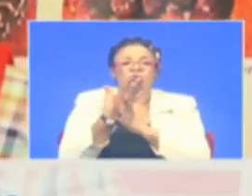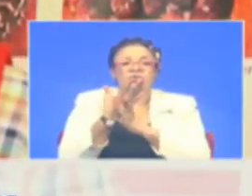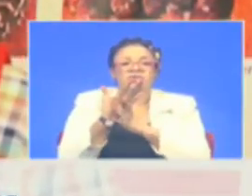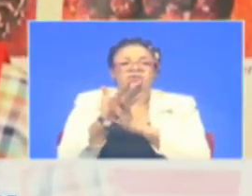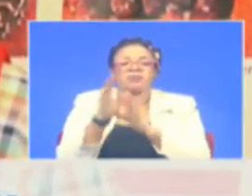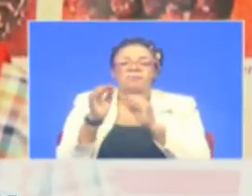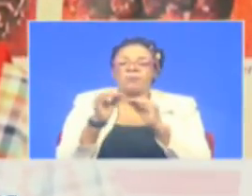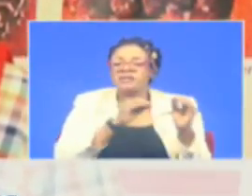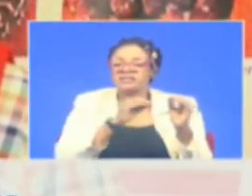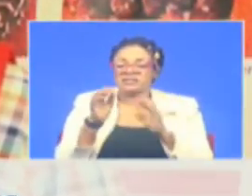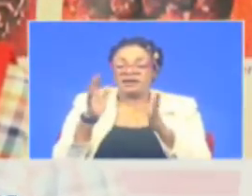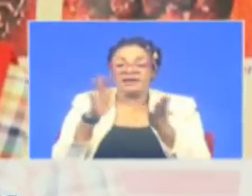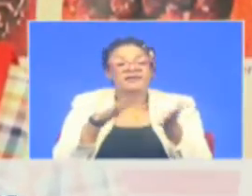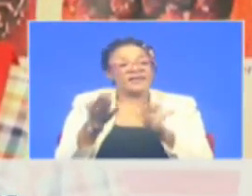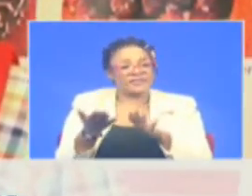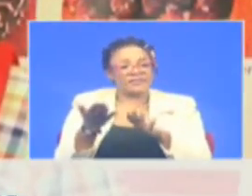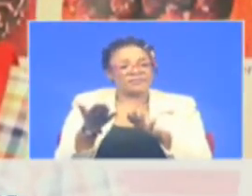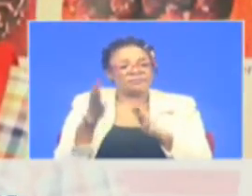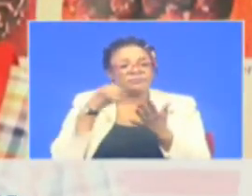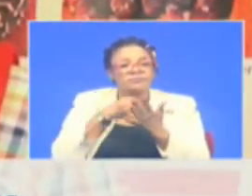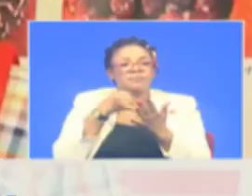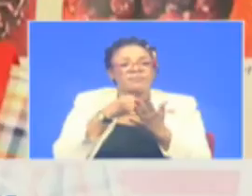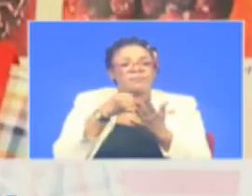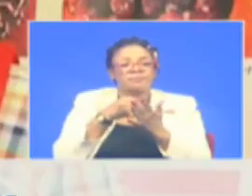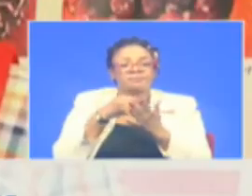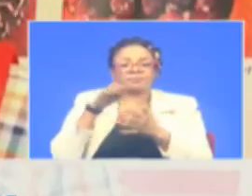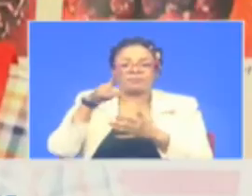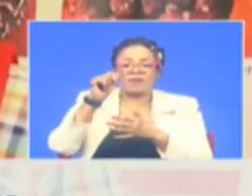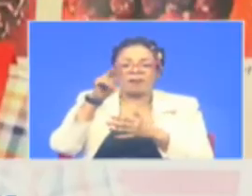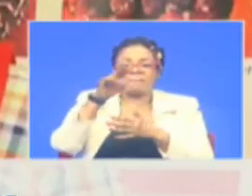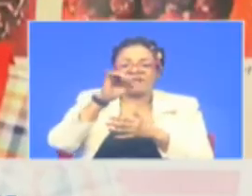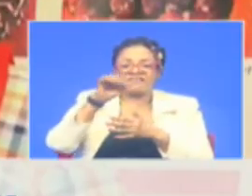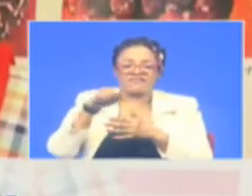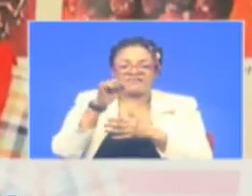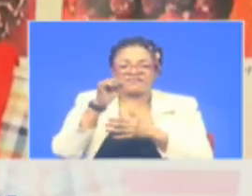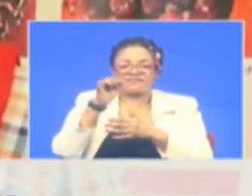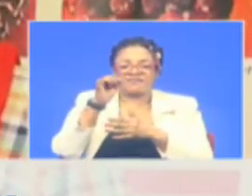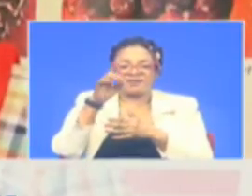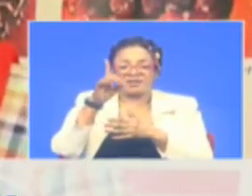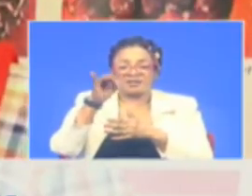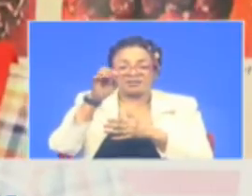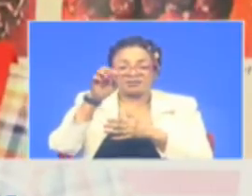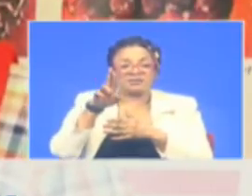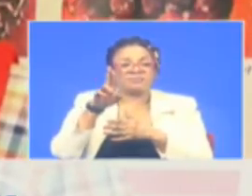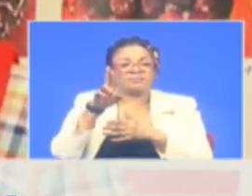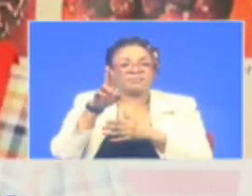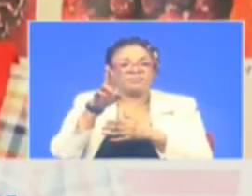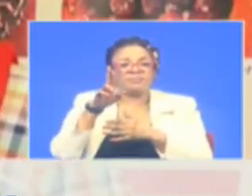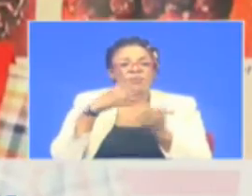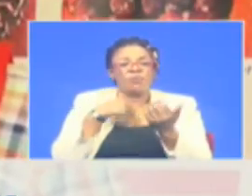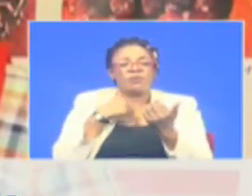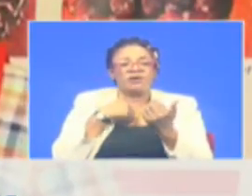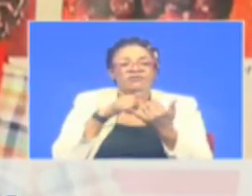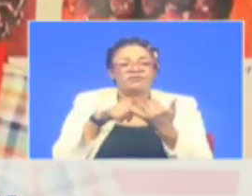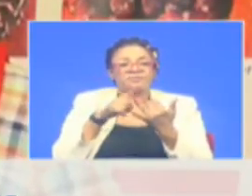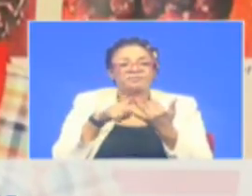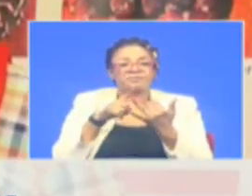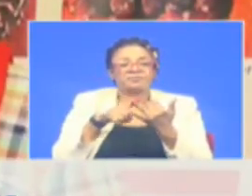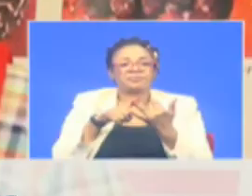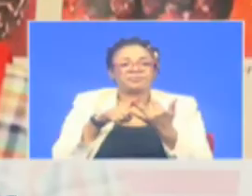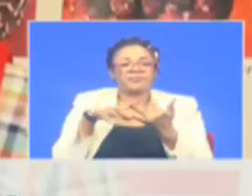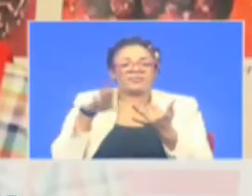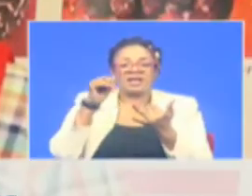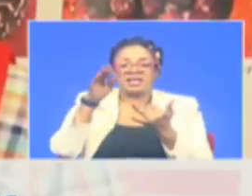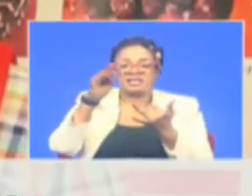mortality, include the puff adder. This is a viper. We have the equis